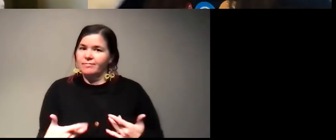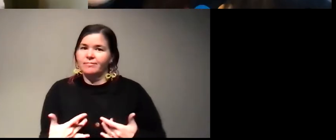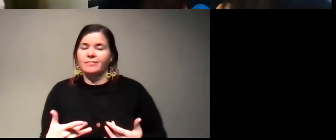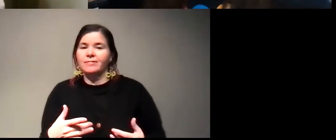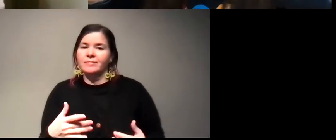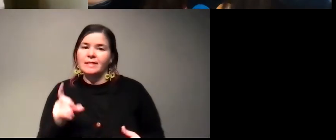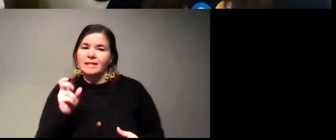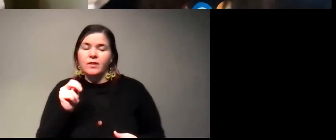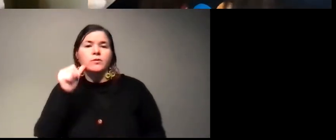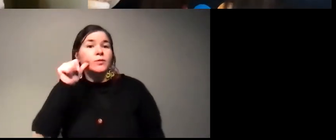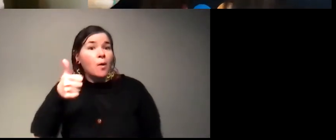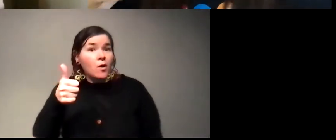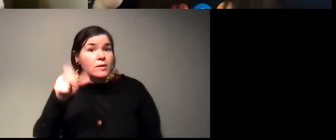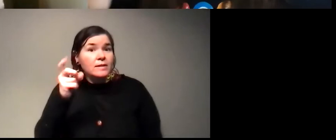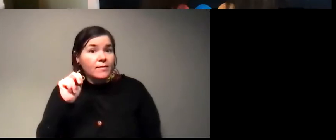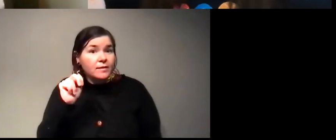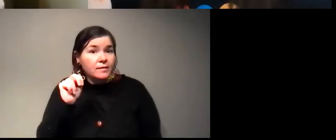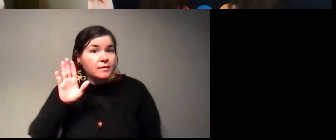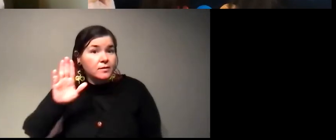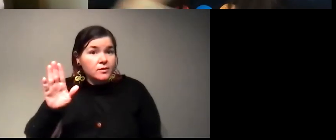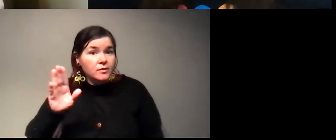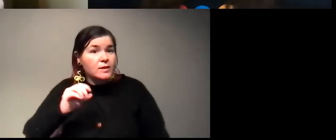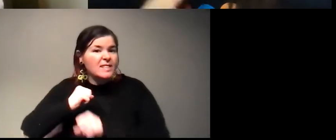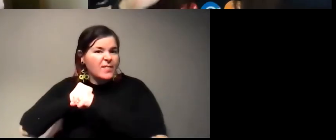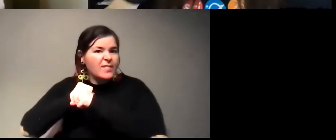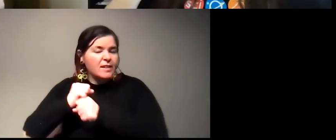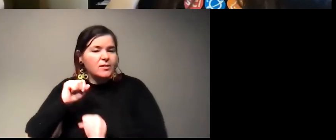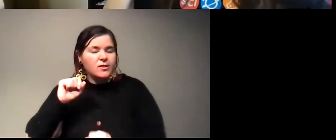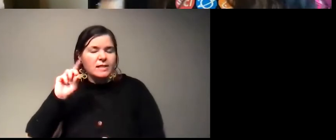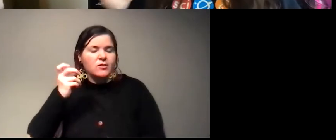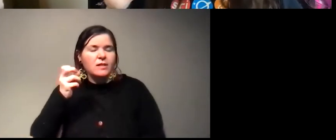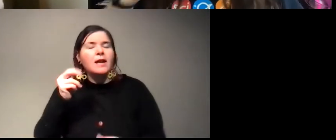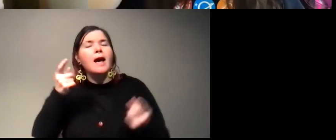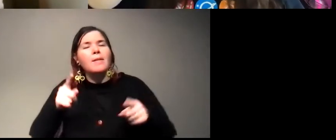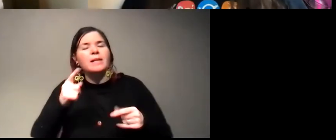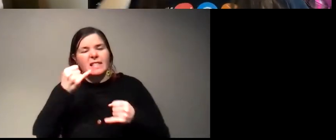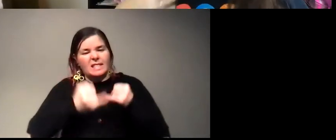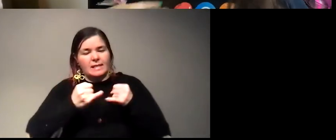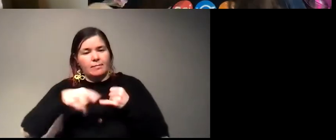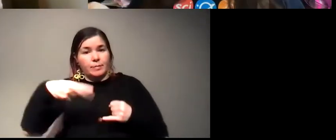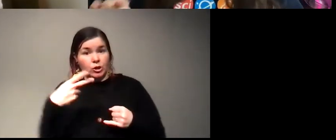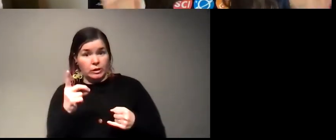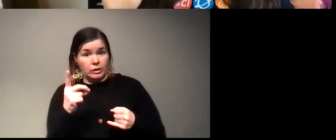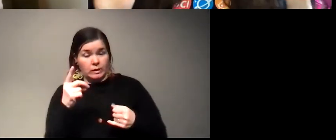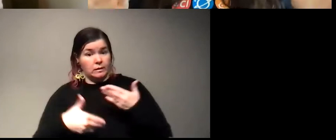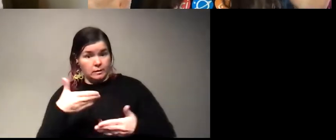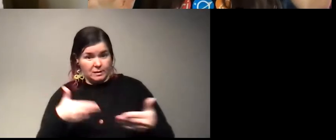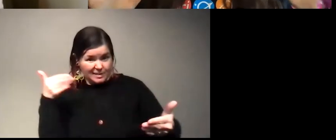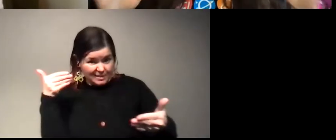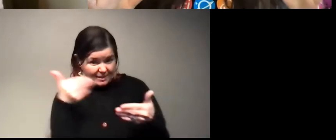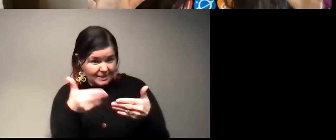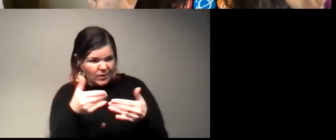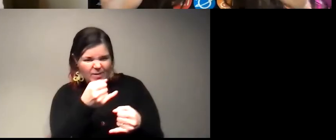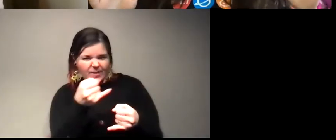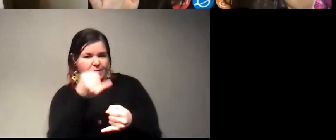on. Tomorrow is Devin's defense date. So that is what happens at the end of your PhD. It's like your